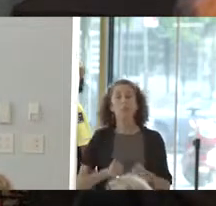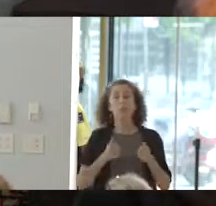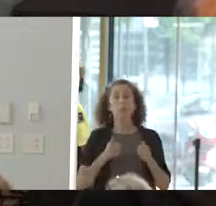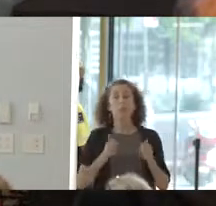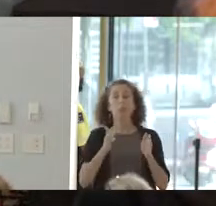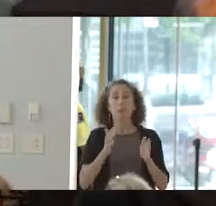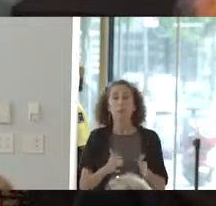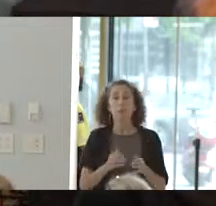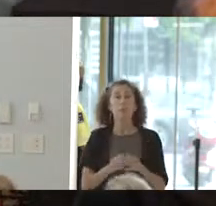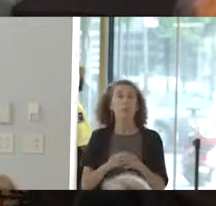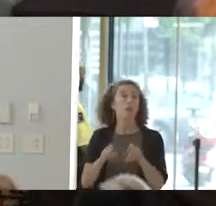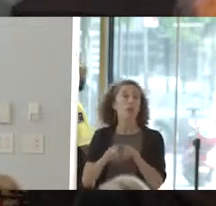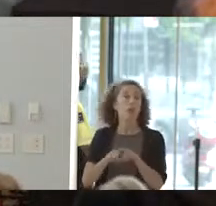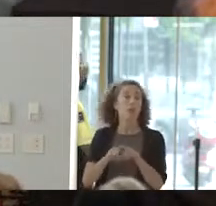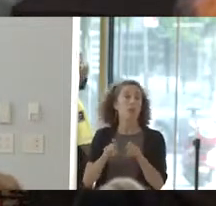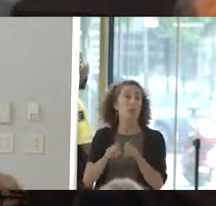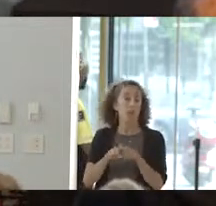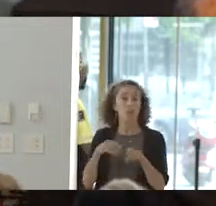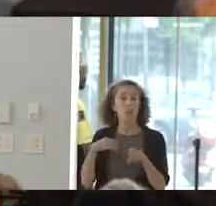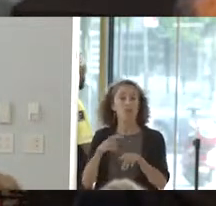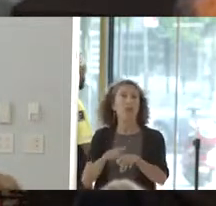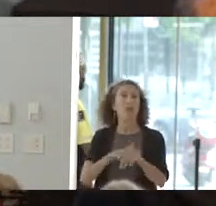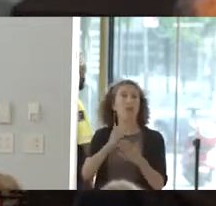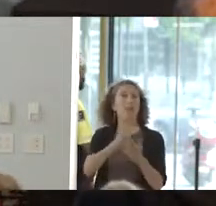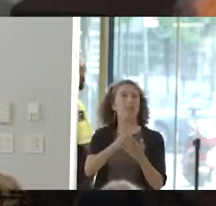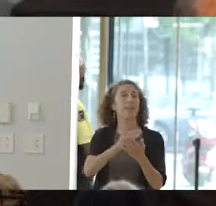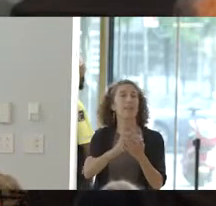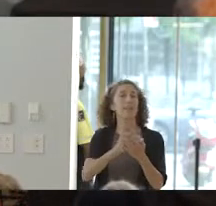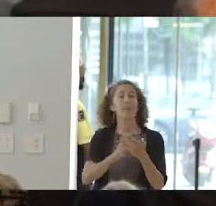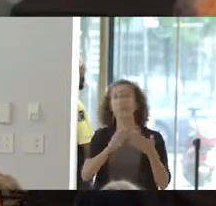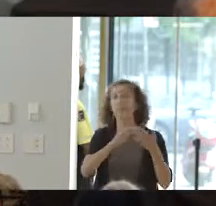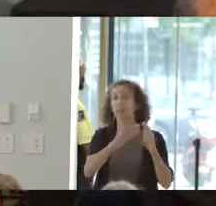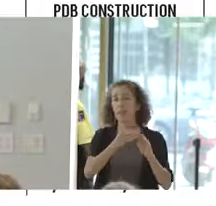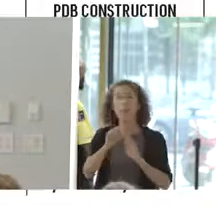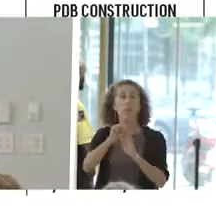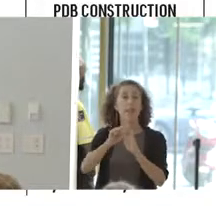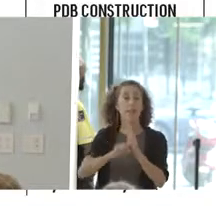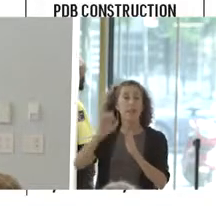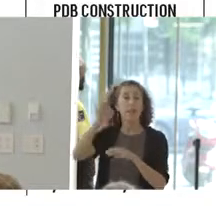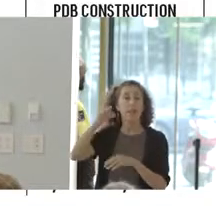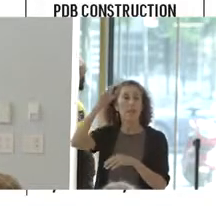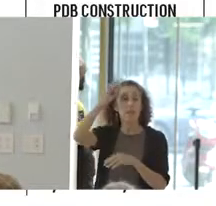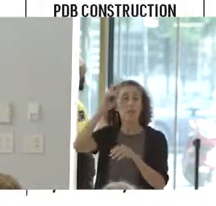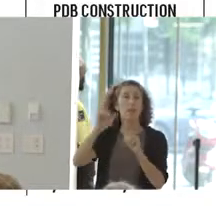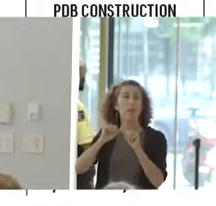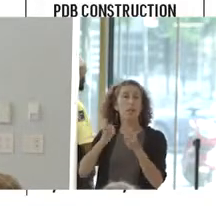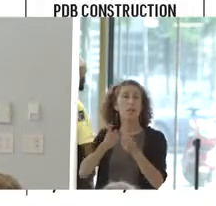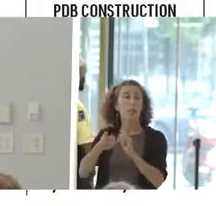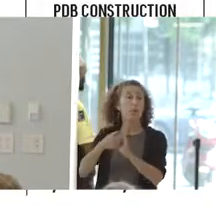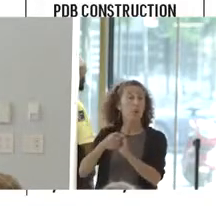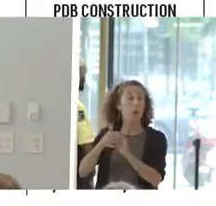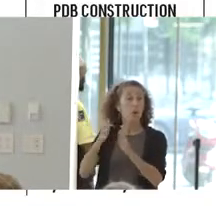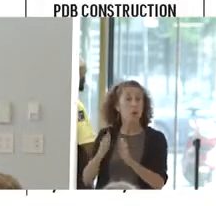a fairly extensive list of city, state, and federal agency partners that are in one way or